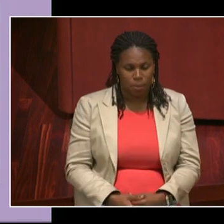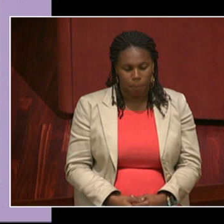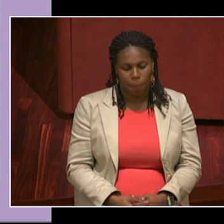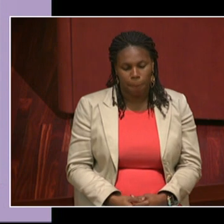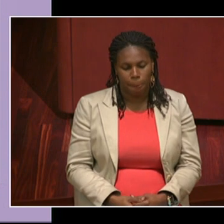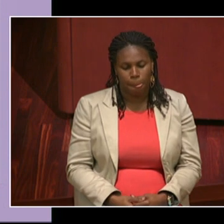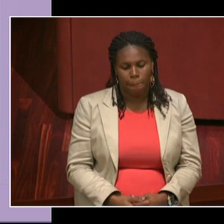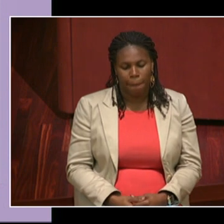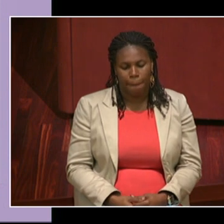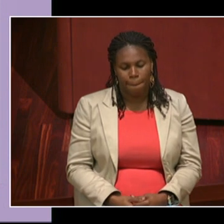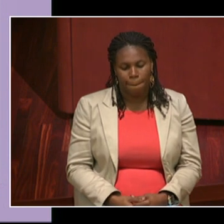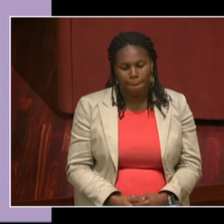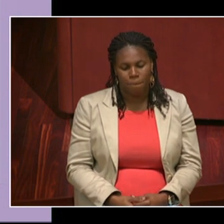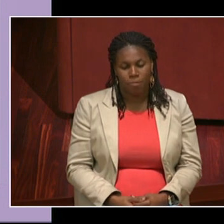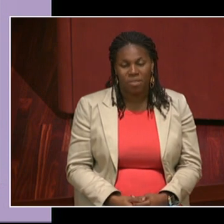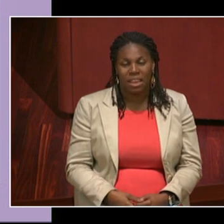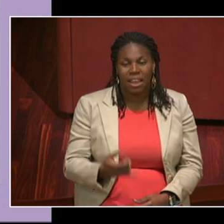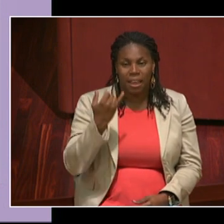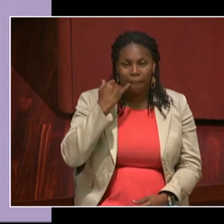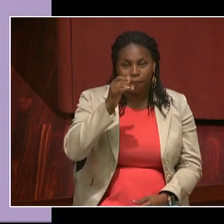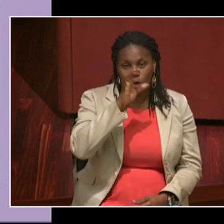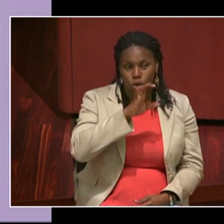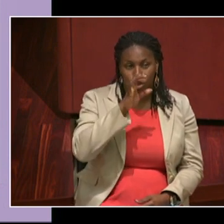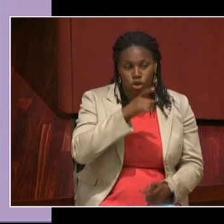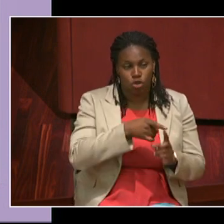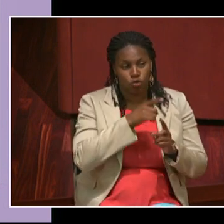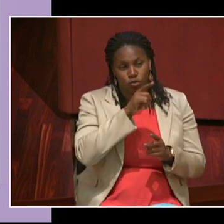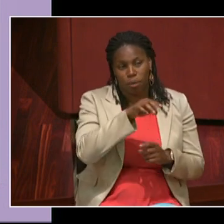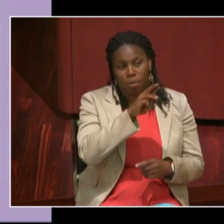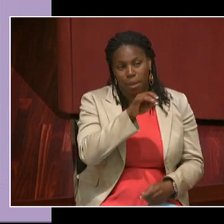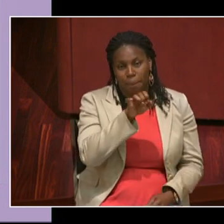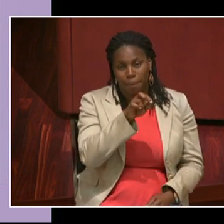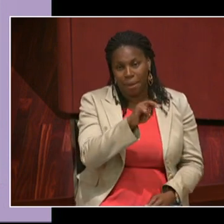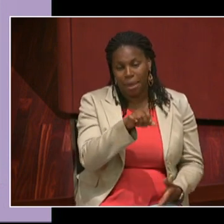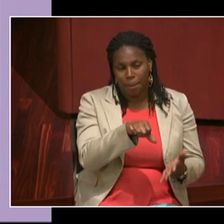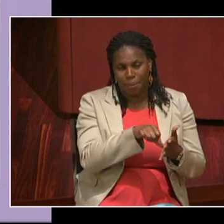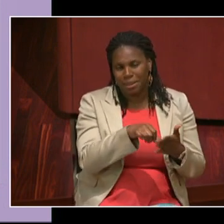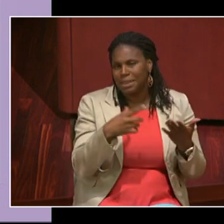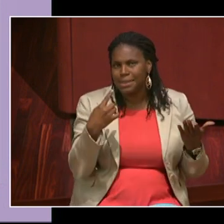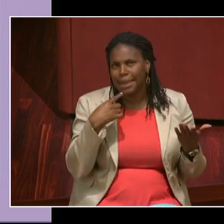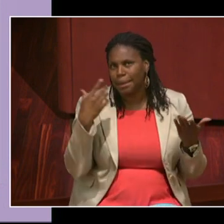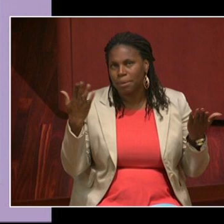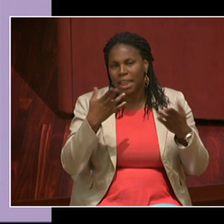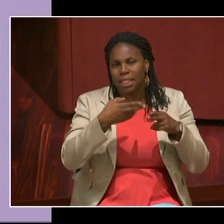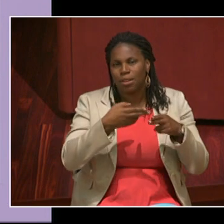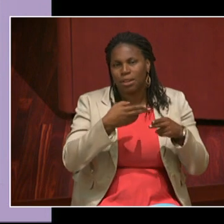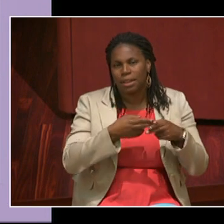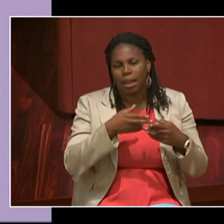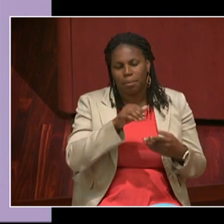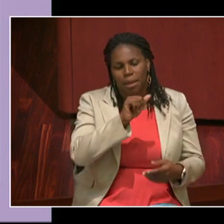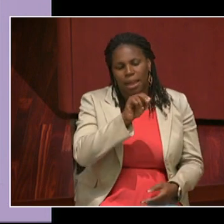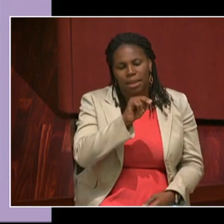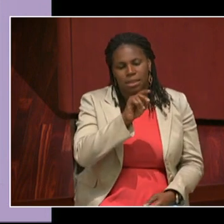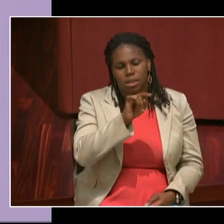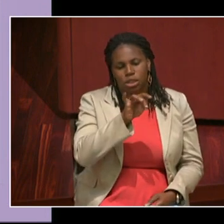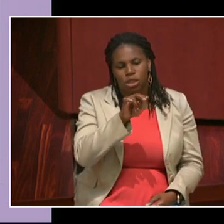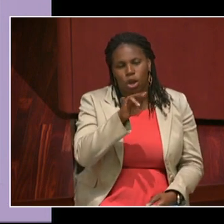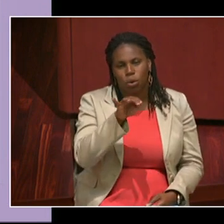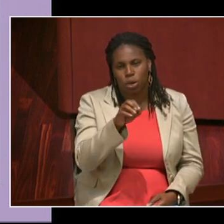thing to keep in mind, if you search straight from that main page, let's say you're putting in somebody's name. In this case, I put in Antonio